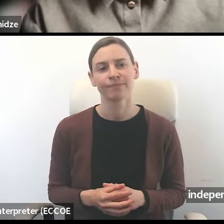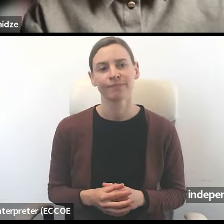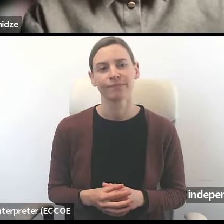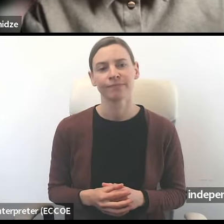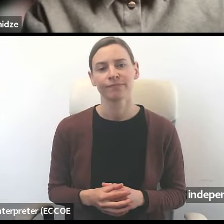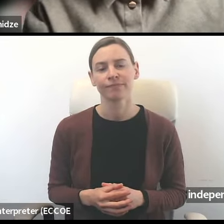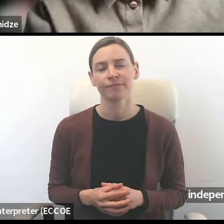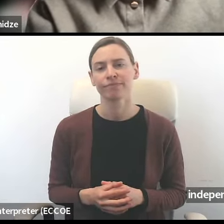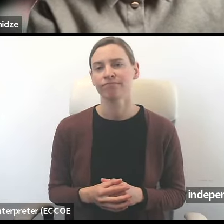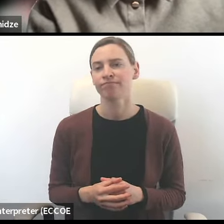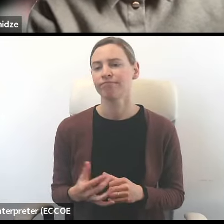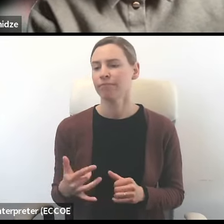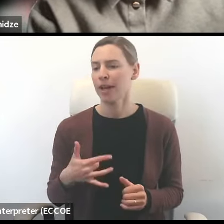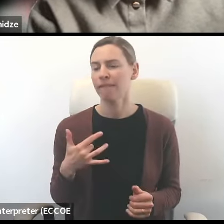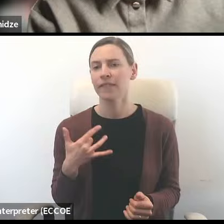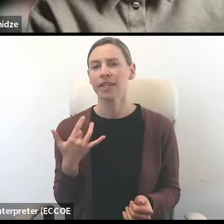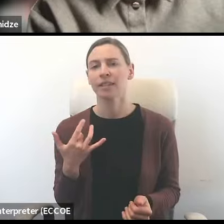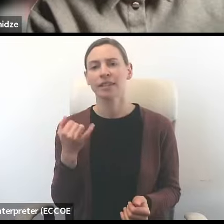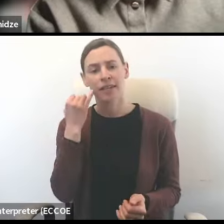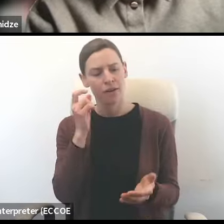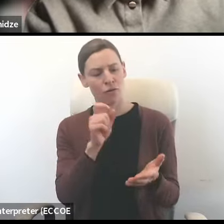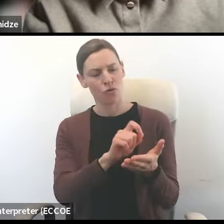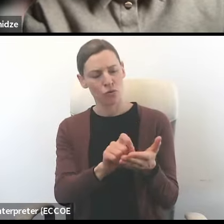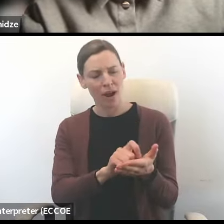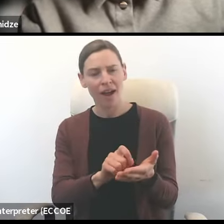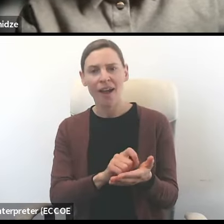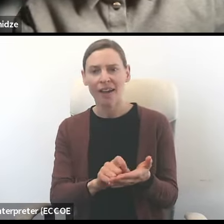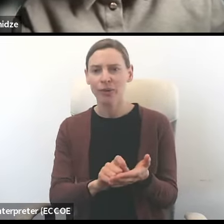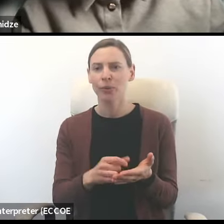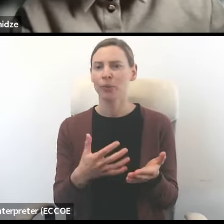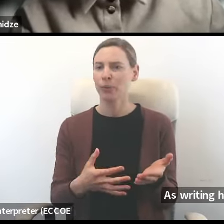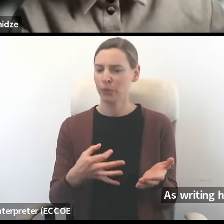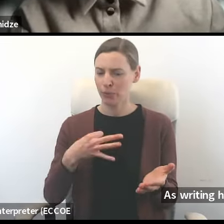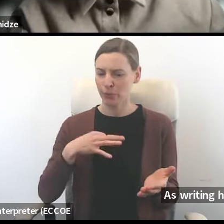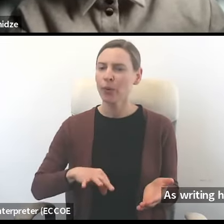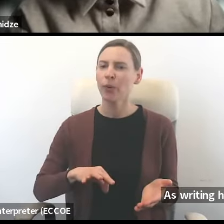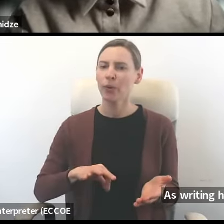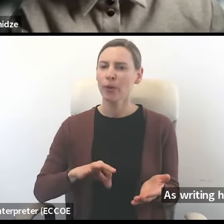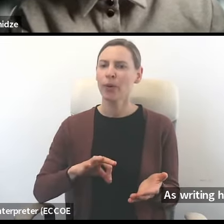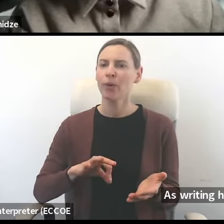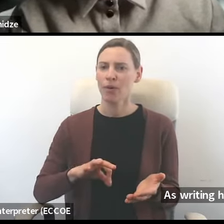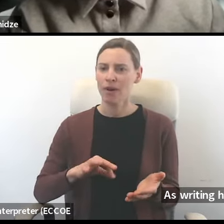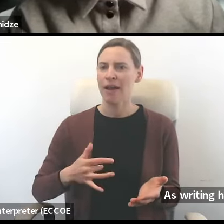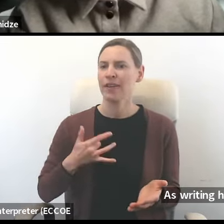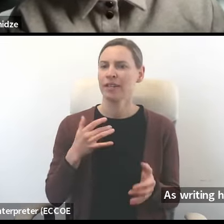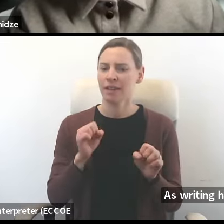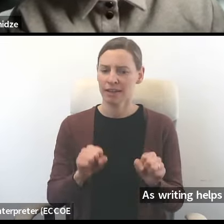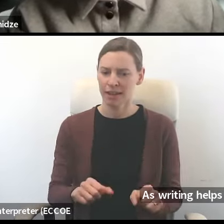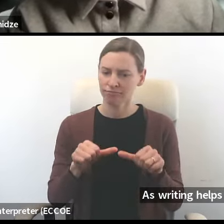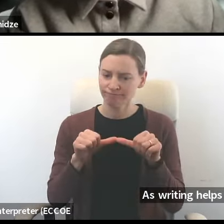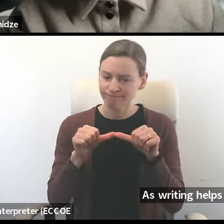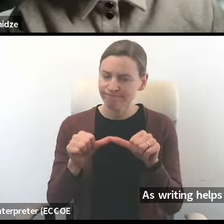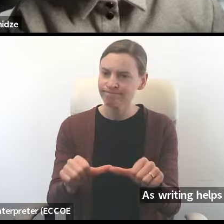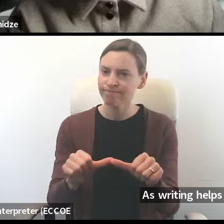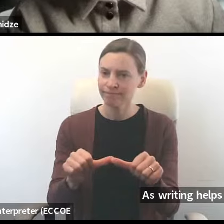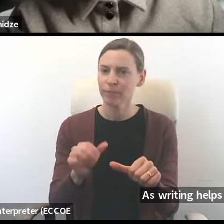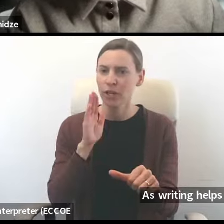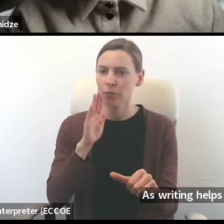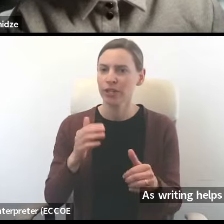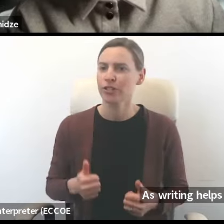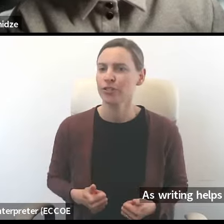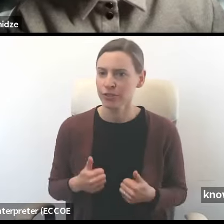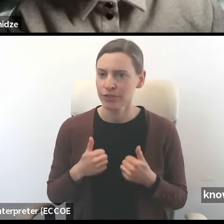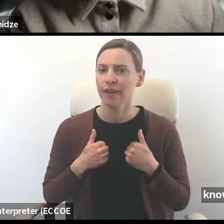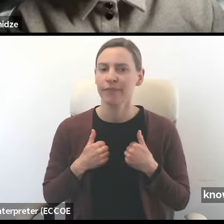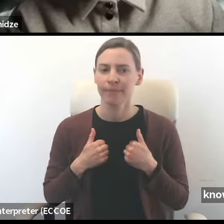Writing helps me to survive and sane and you know, keep going somehow. As Monika told, it